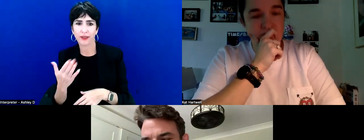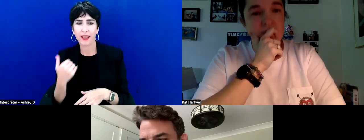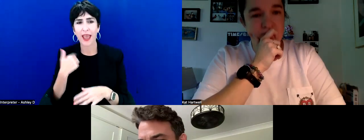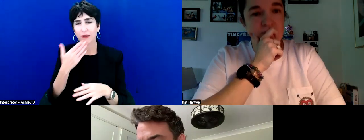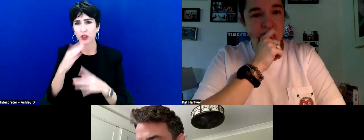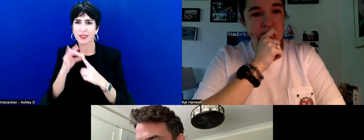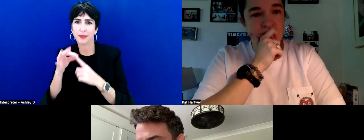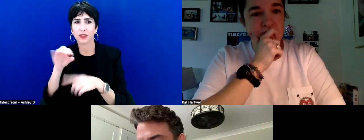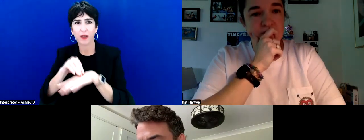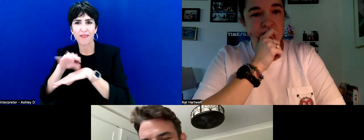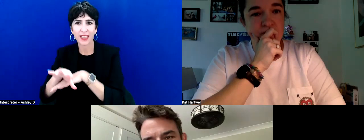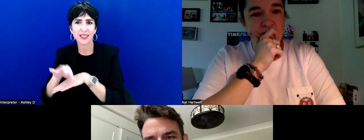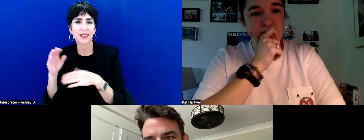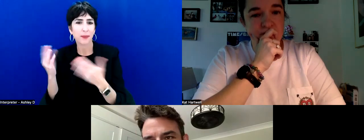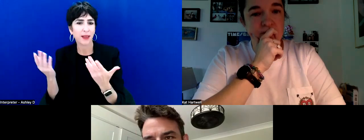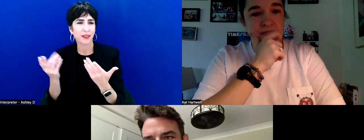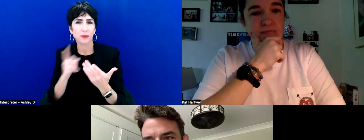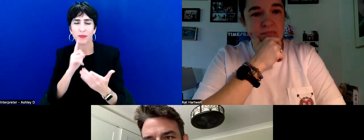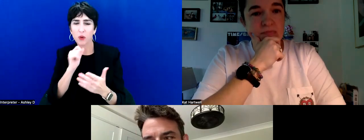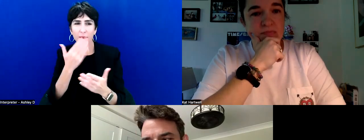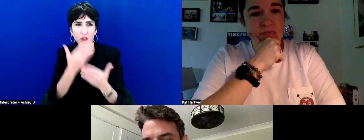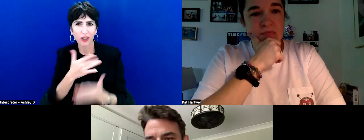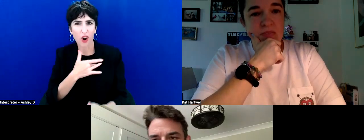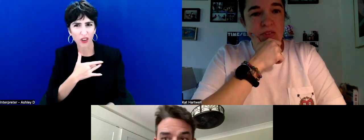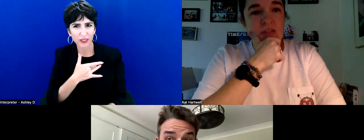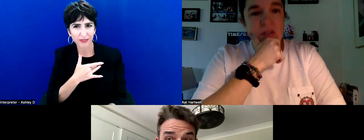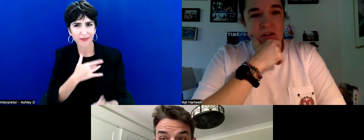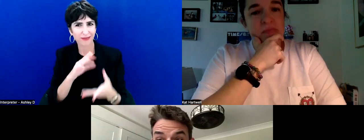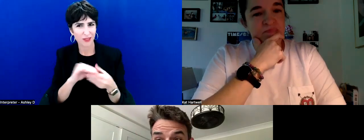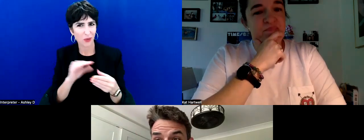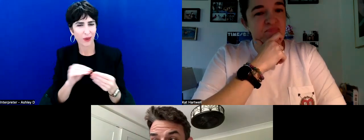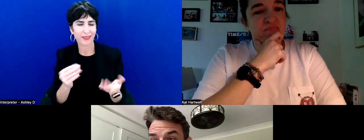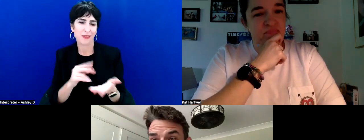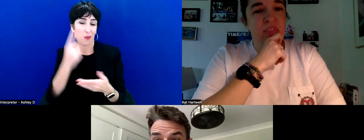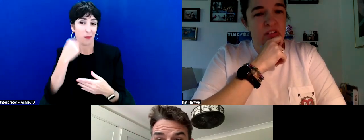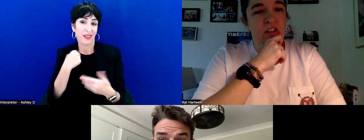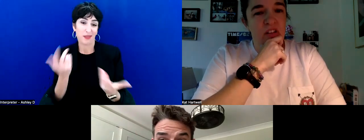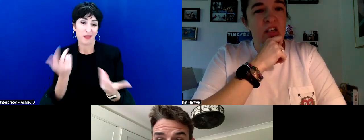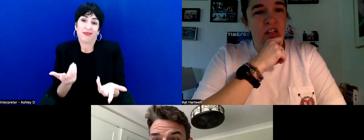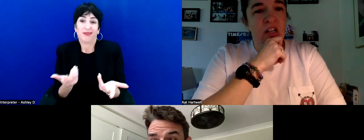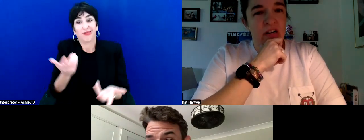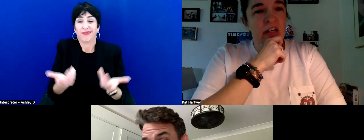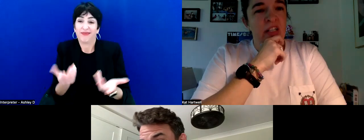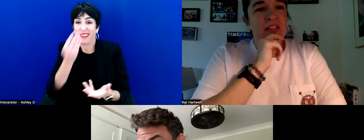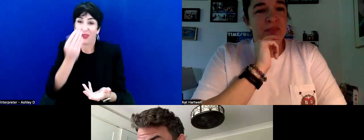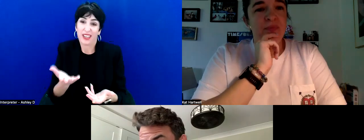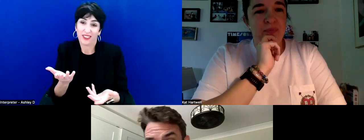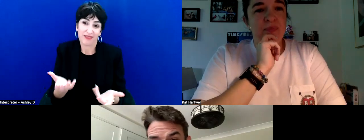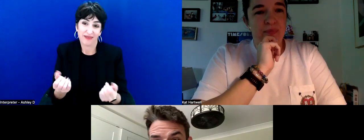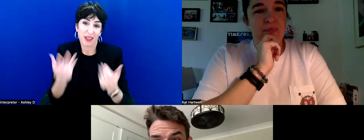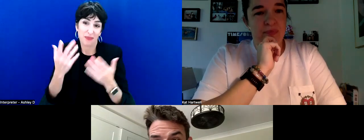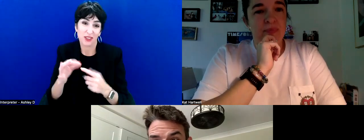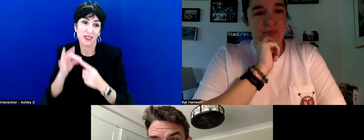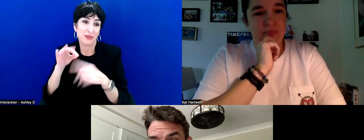special effects. But I mean, if you don't have heart, for me anyway, I'm like, well, I don't care if the special